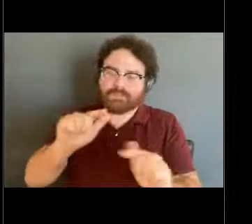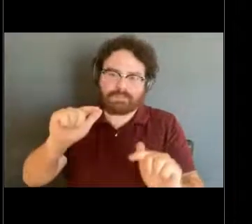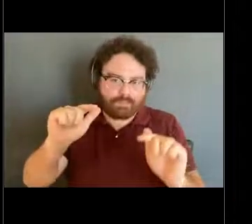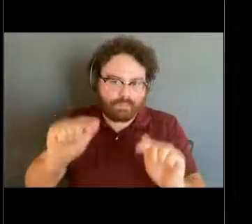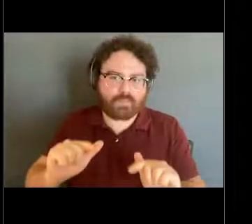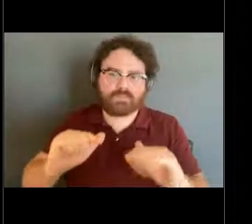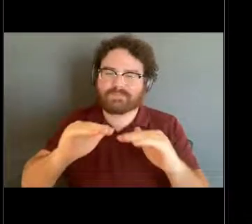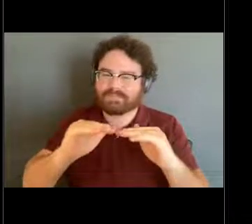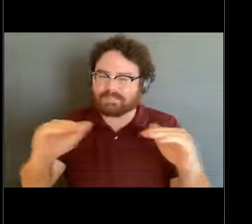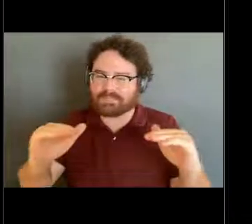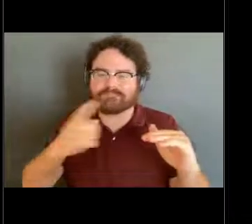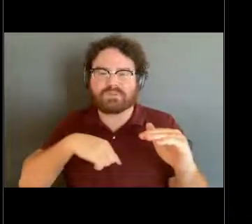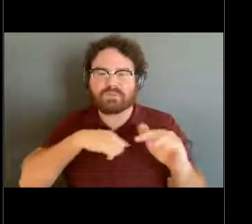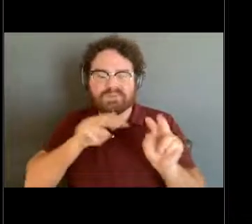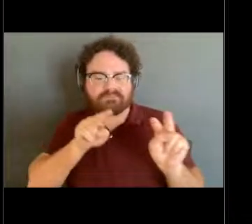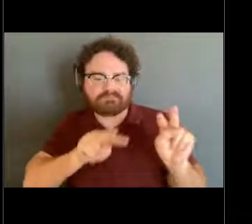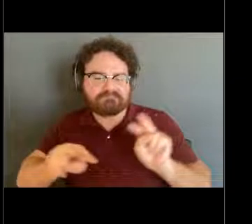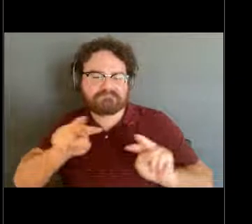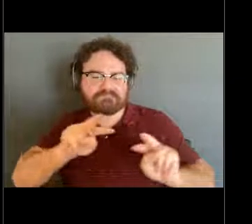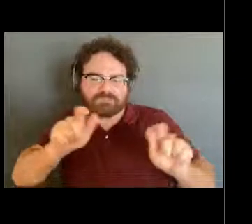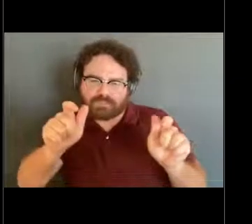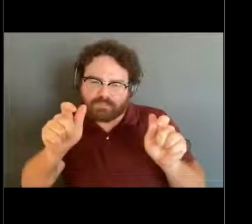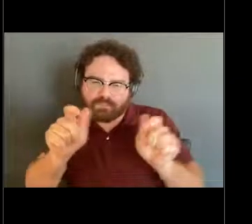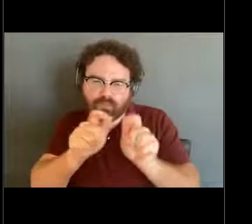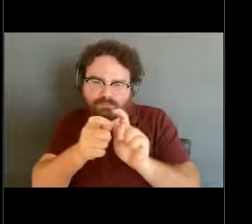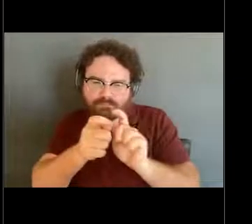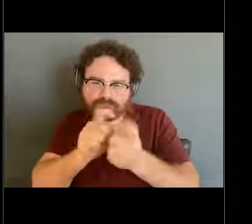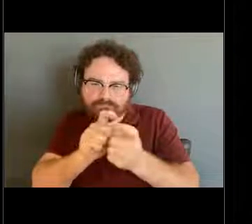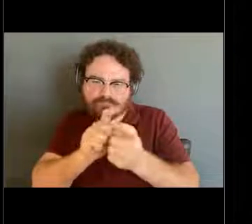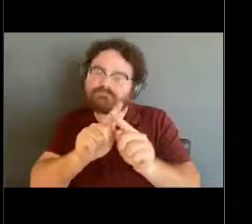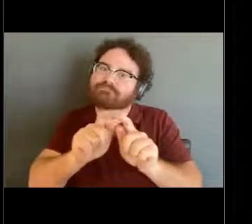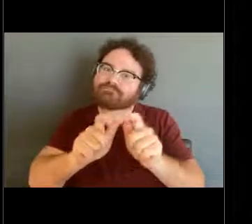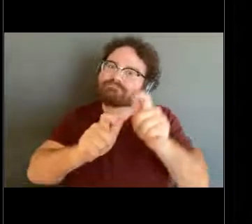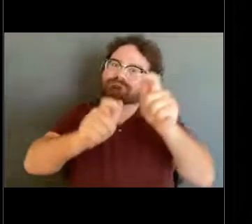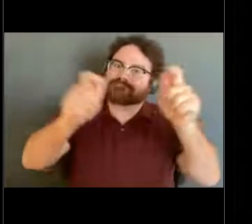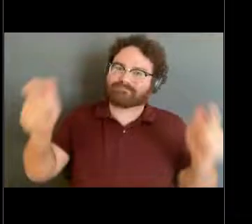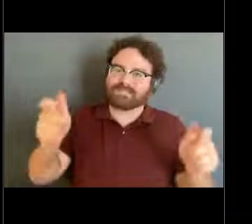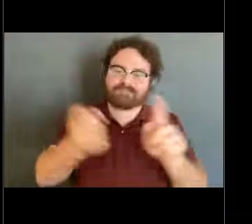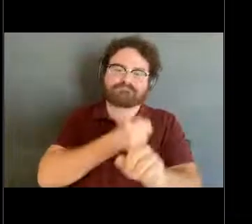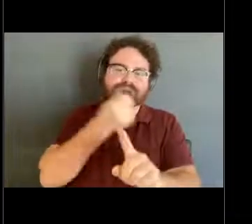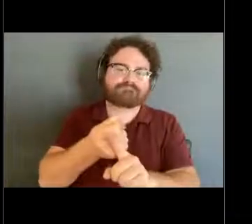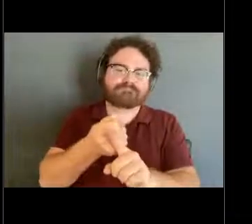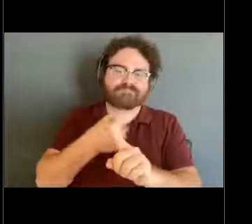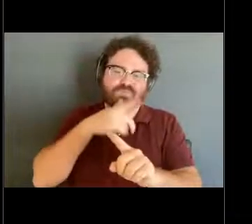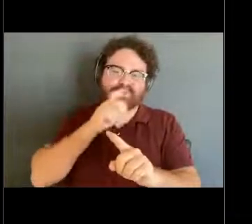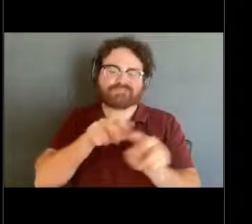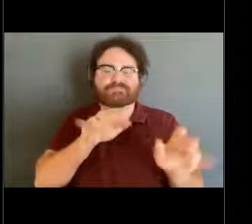very small changes that had quite large implications. So we had to revisit the measurements.